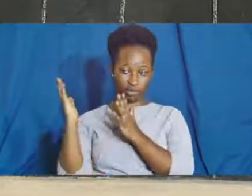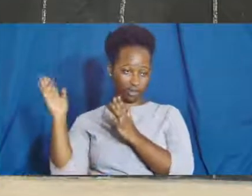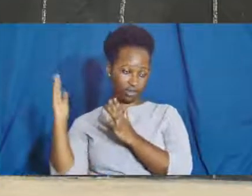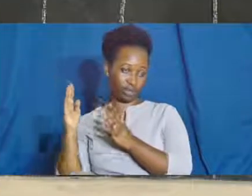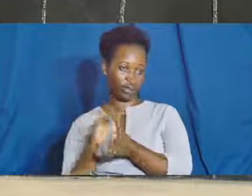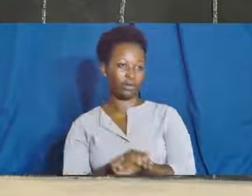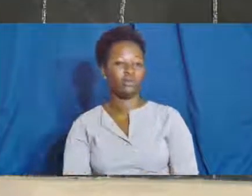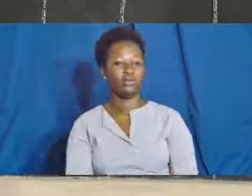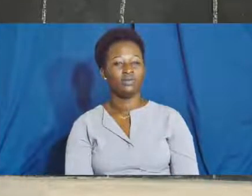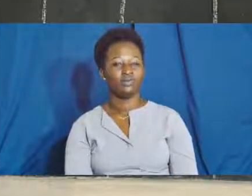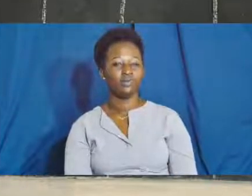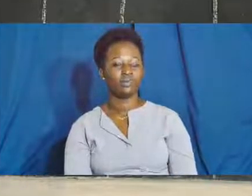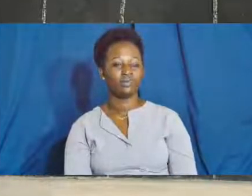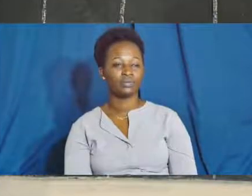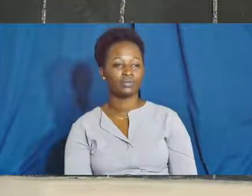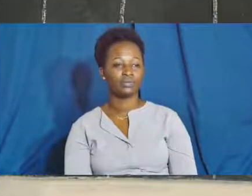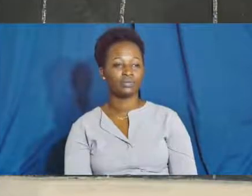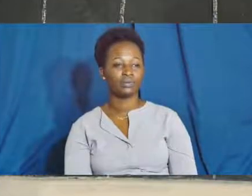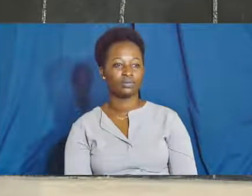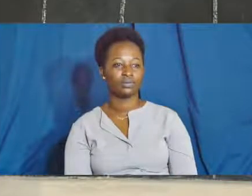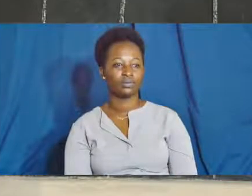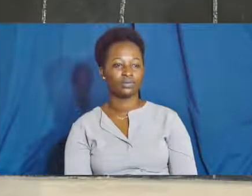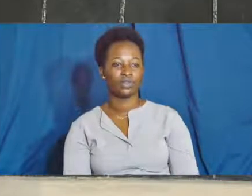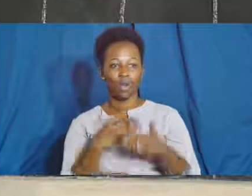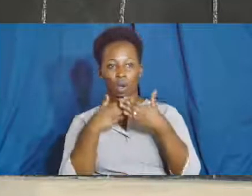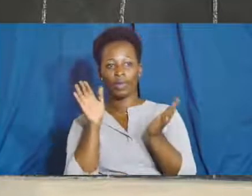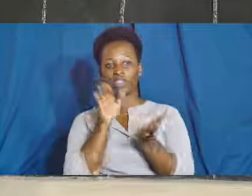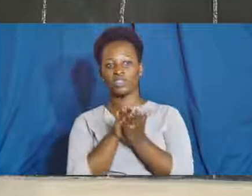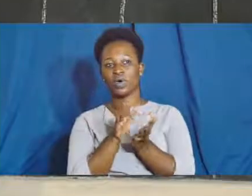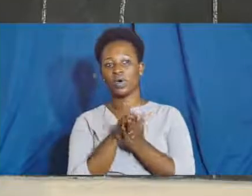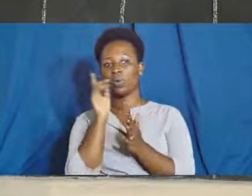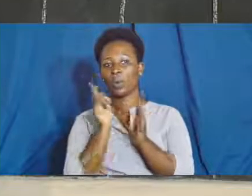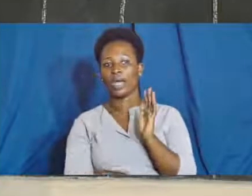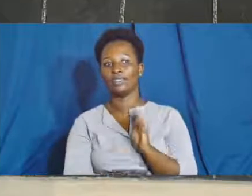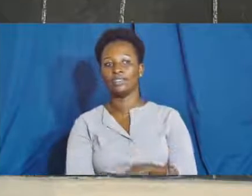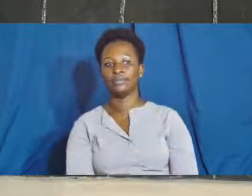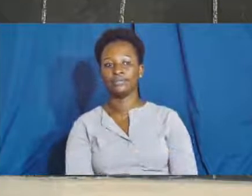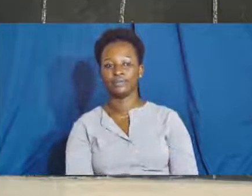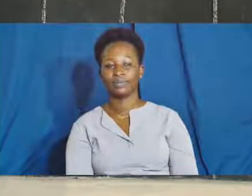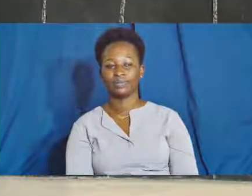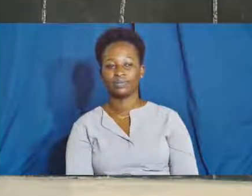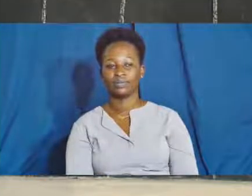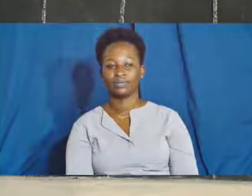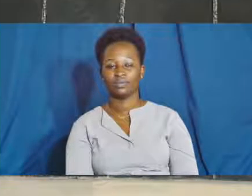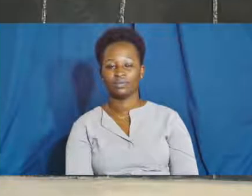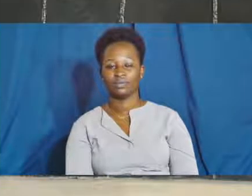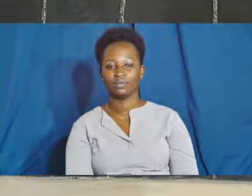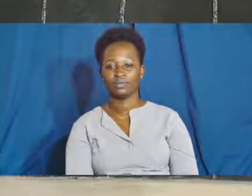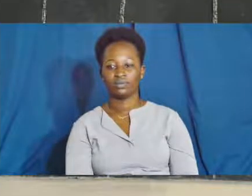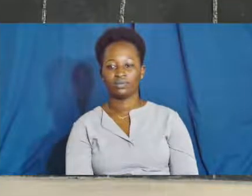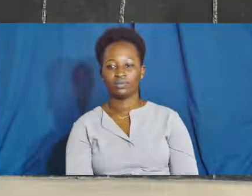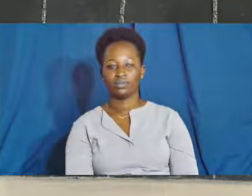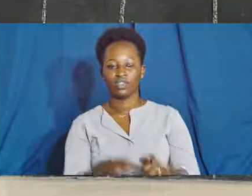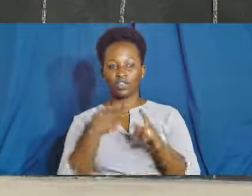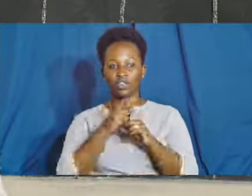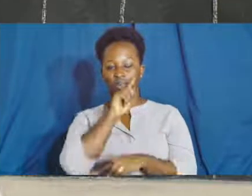Less cost of sales. Then you must have opening stock. Tell me, what is the opening stock? From the question that we